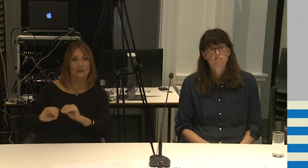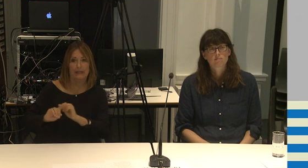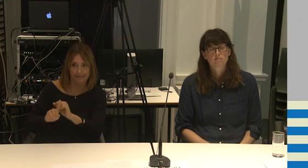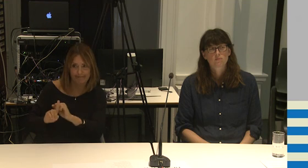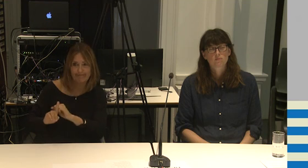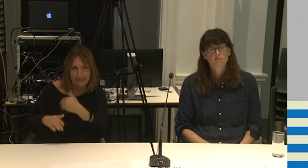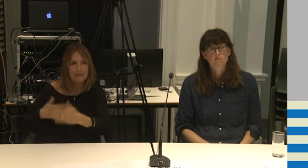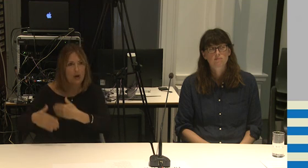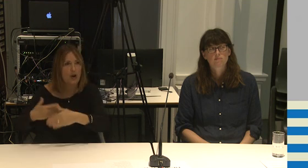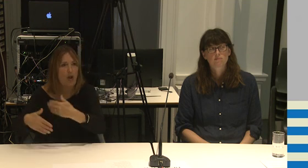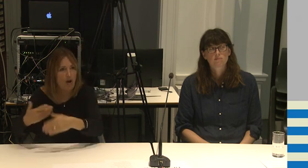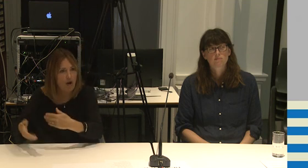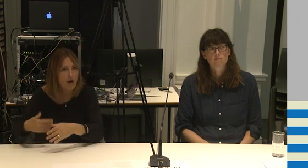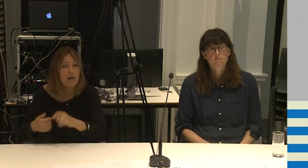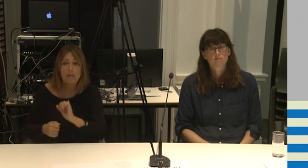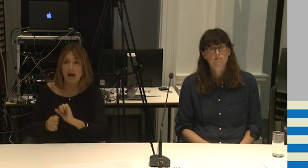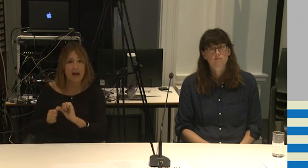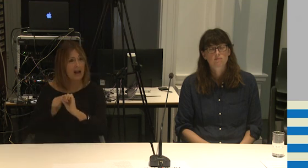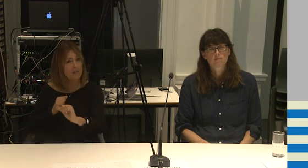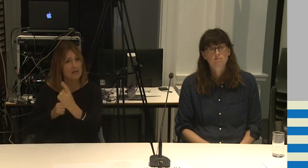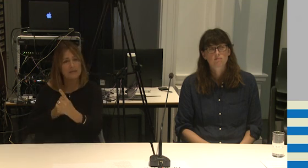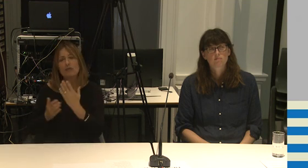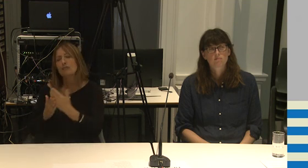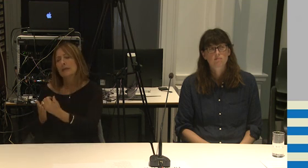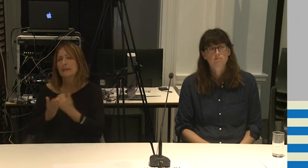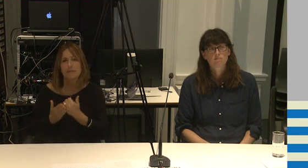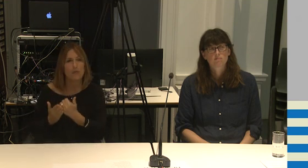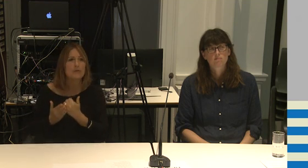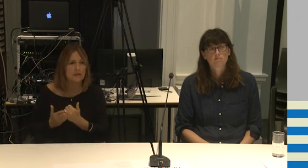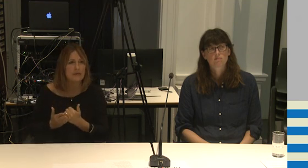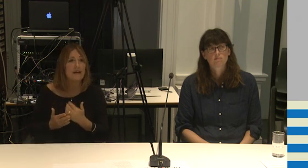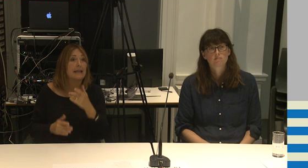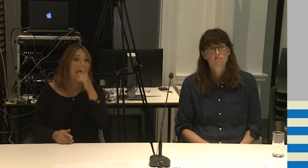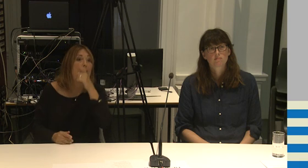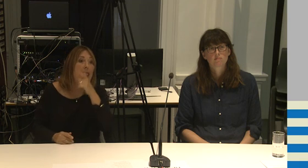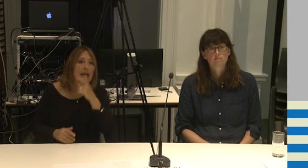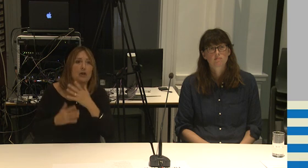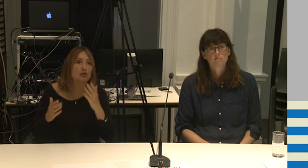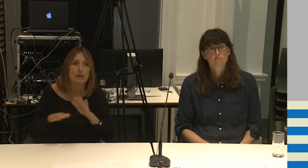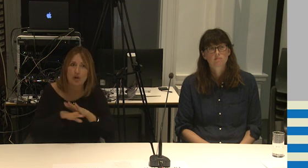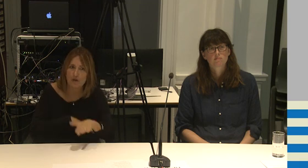up a lot of the issues. But they, as a company, are very supportive and luckily haven't had too much overtime.